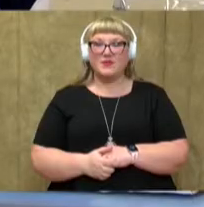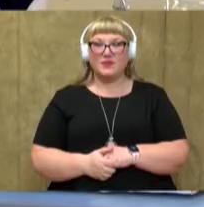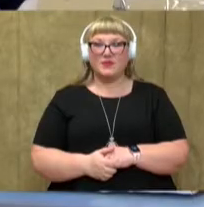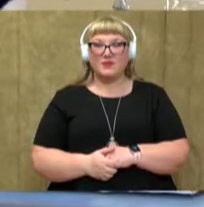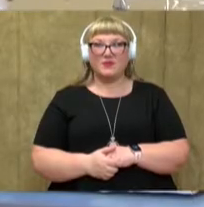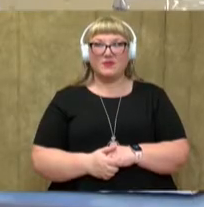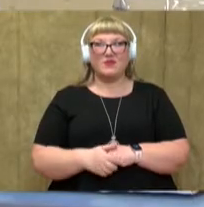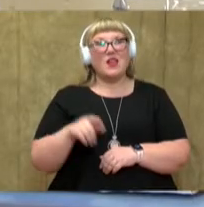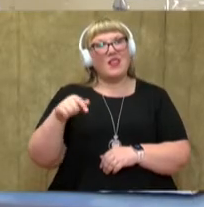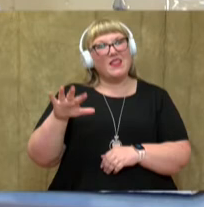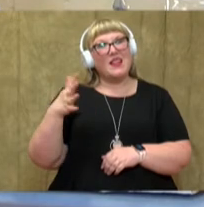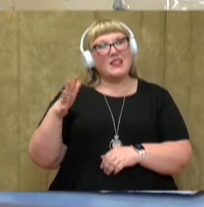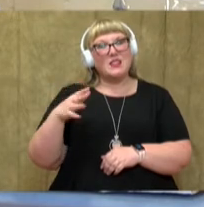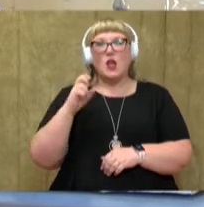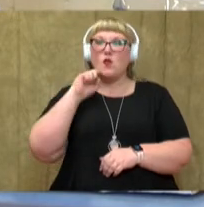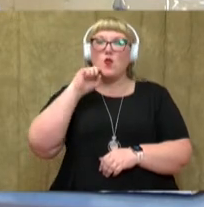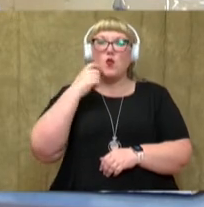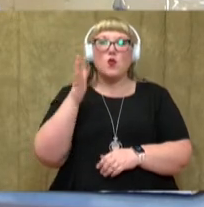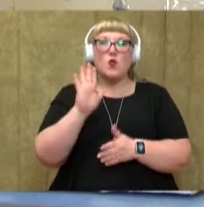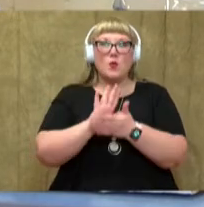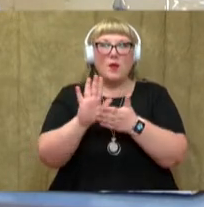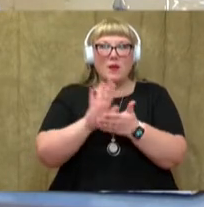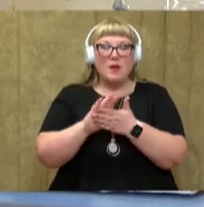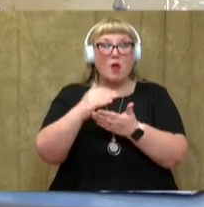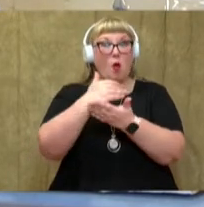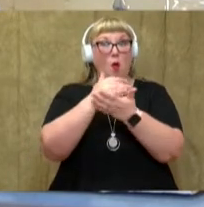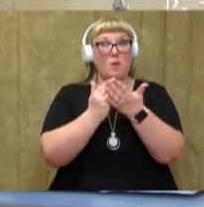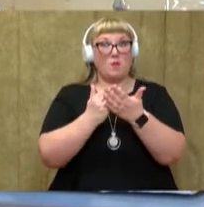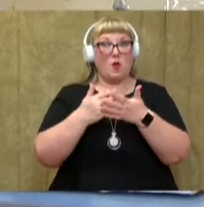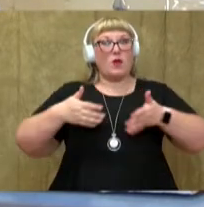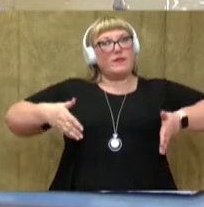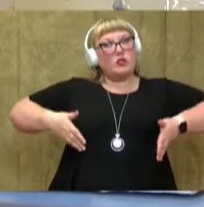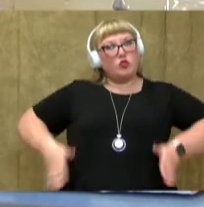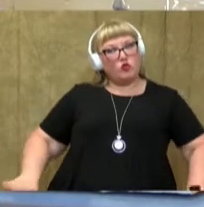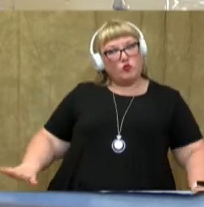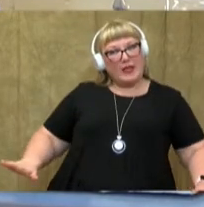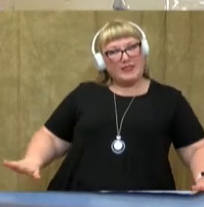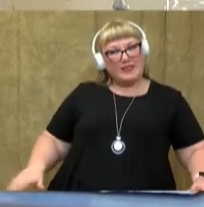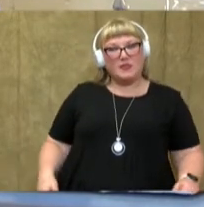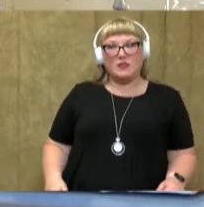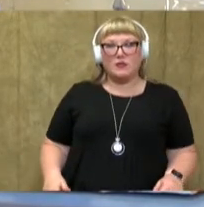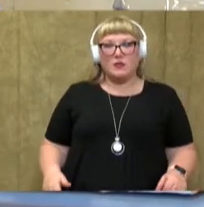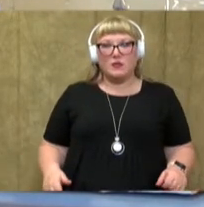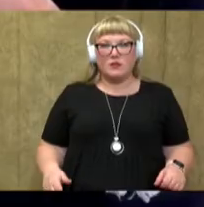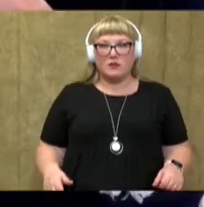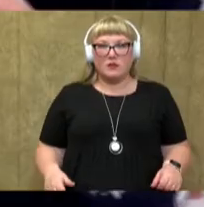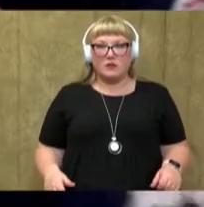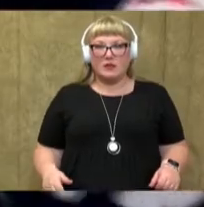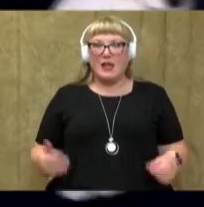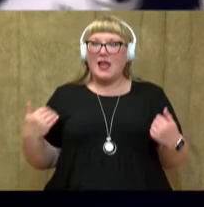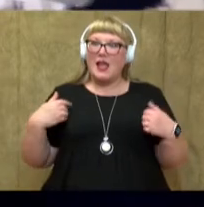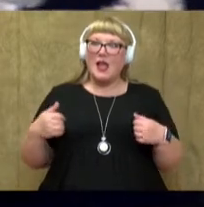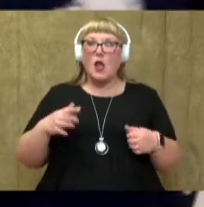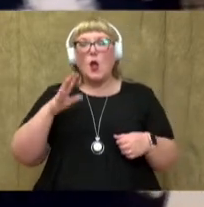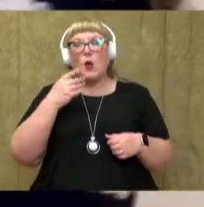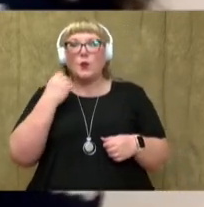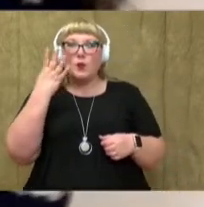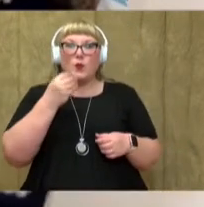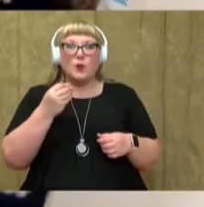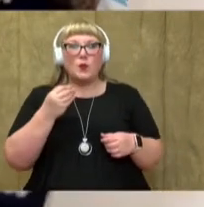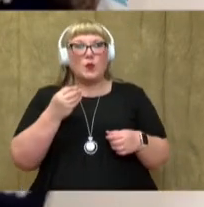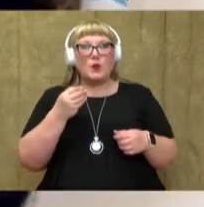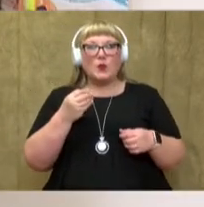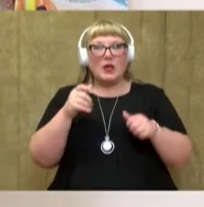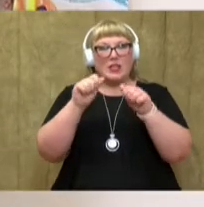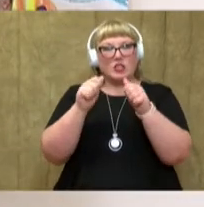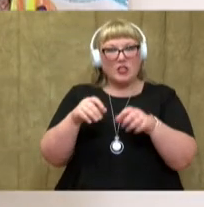This is kind of a neat piece of paper I found that was part of a lady's dress. It's her skirt. And well, it had all those pretty pleats in it, kind of